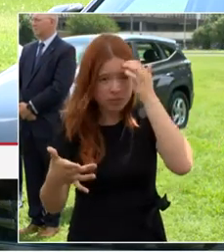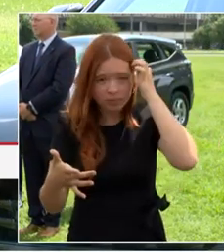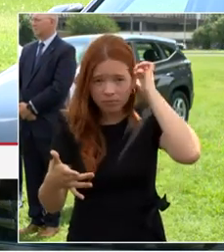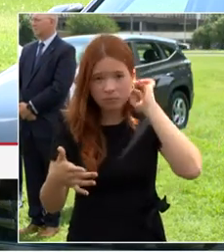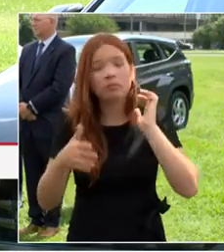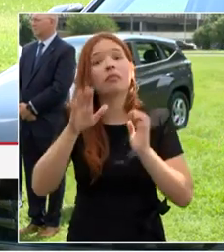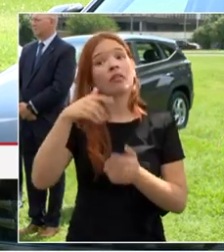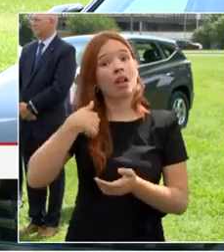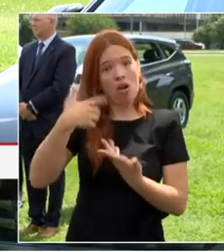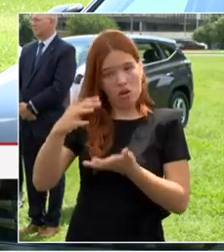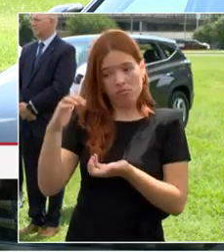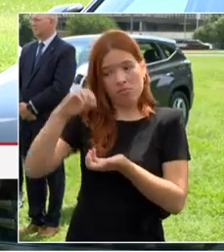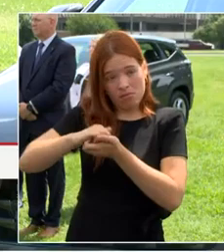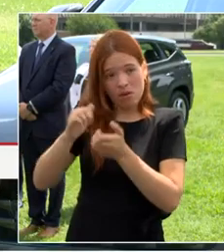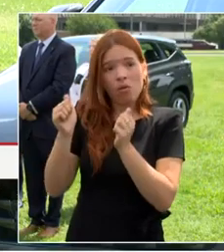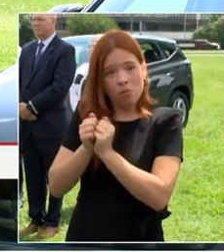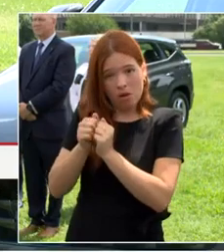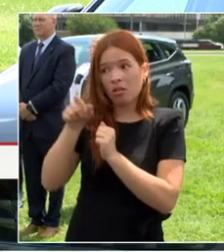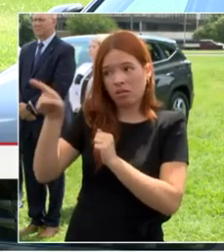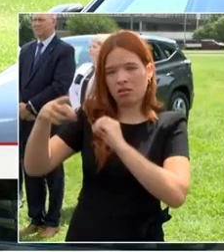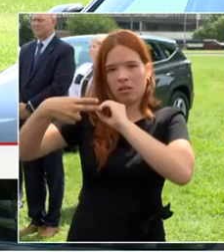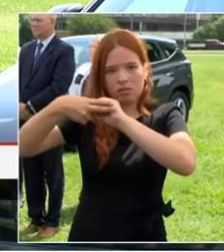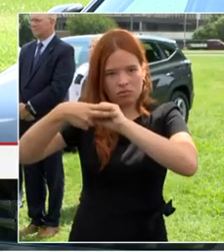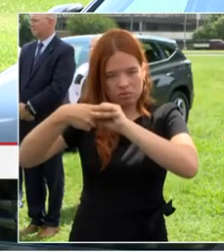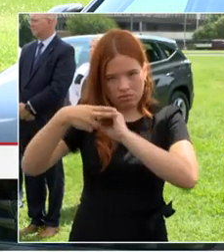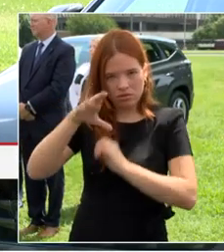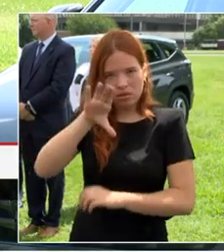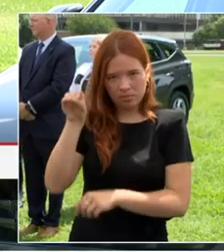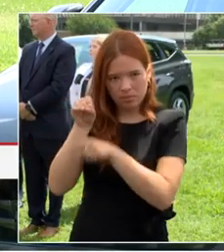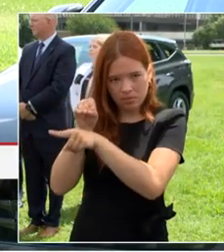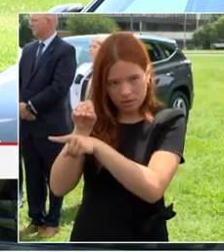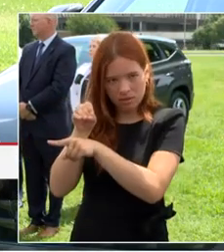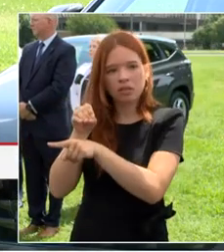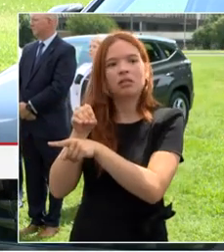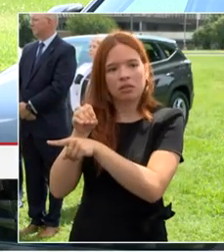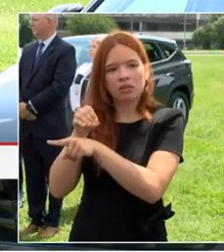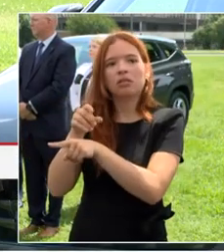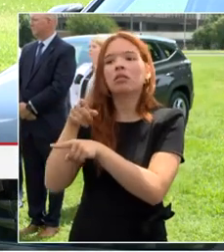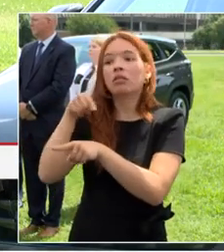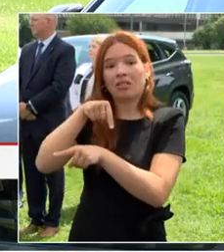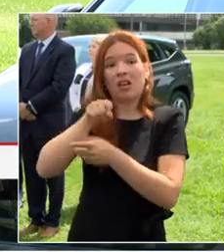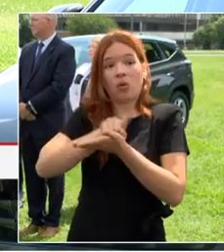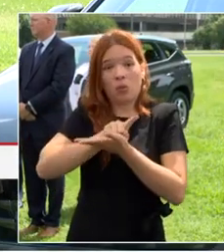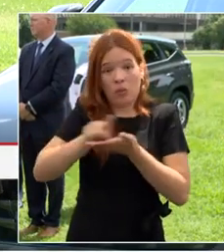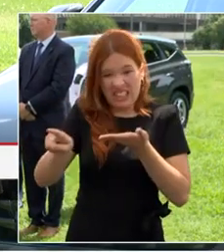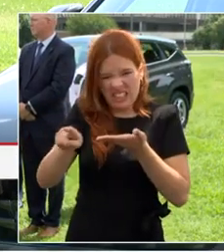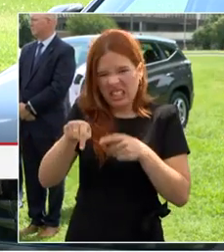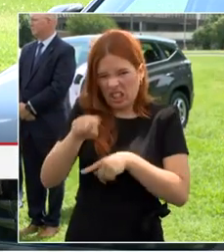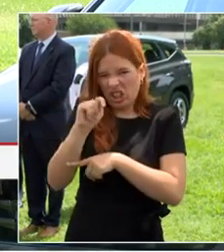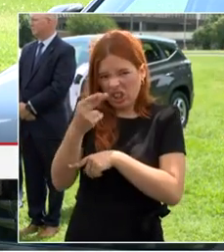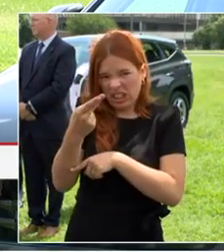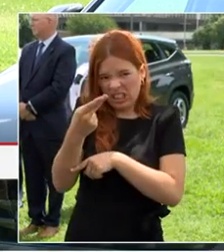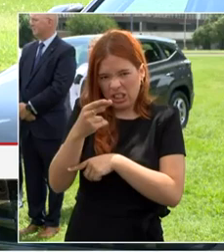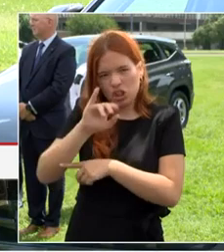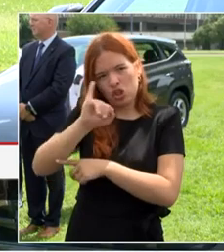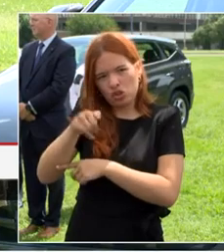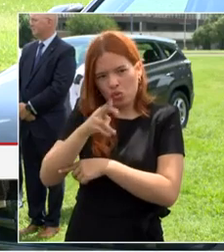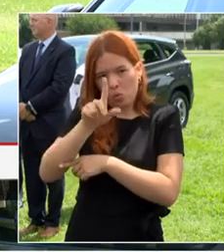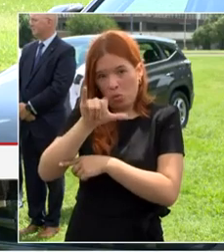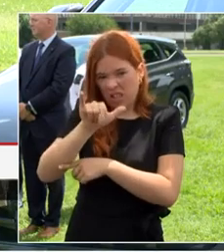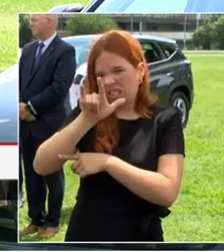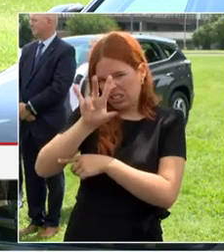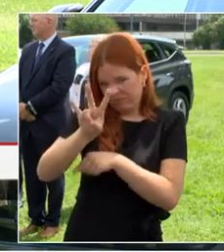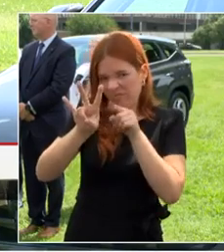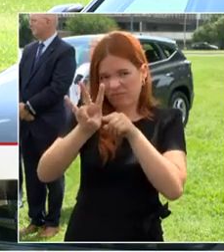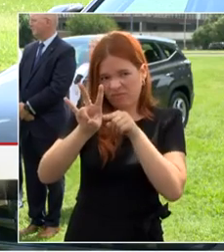more permanent solution. So starting this Thursday, July 27th, Hyundai will have a clinic set up in